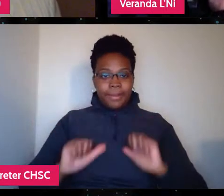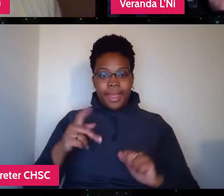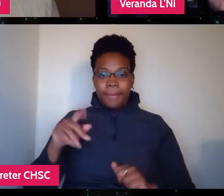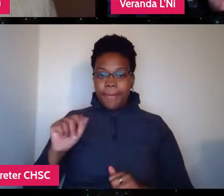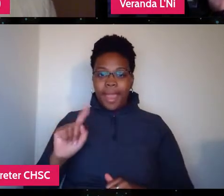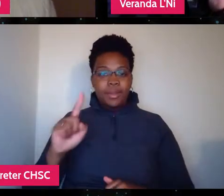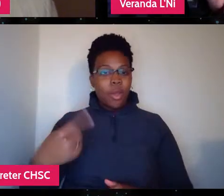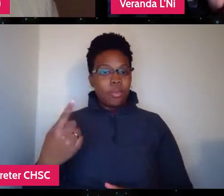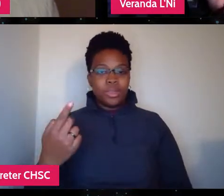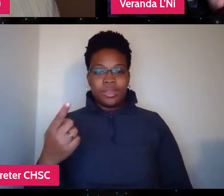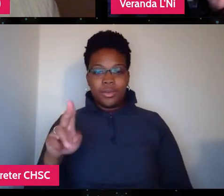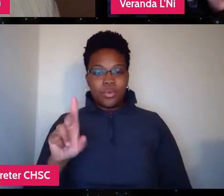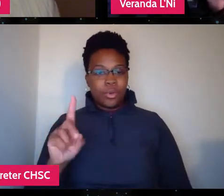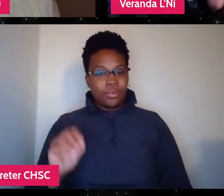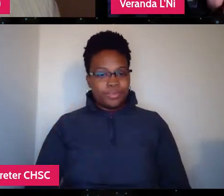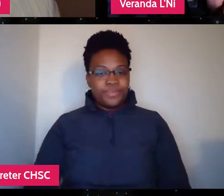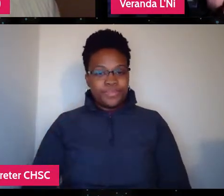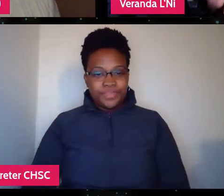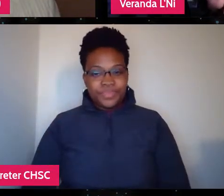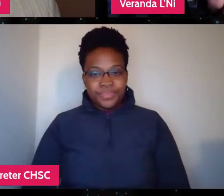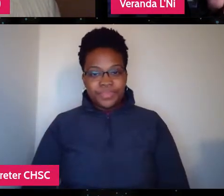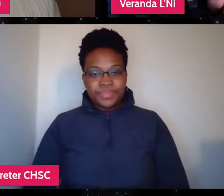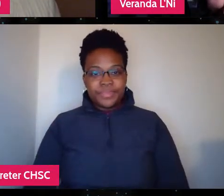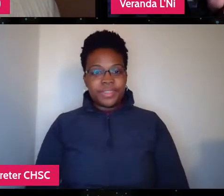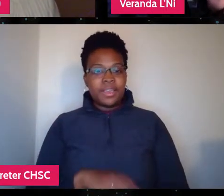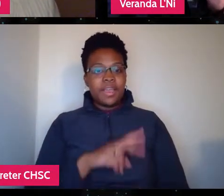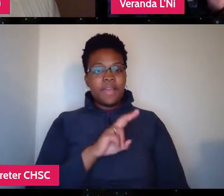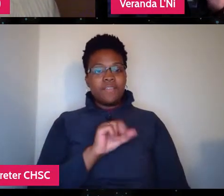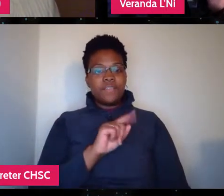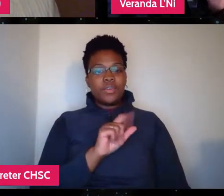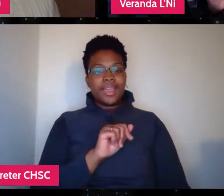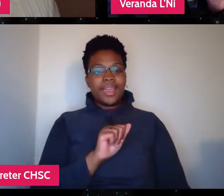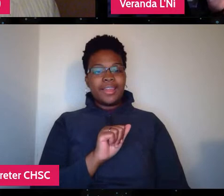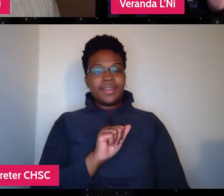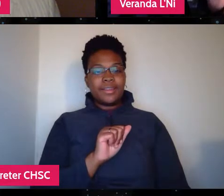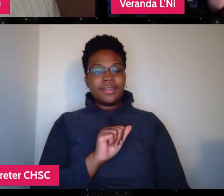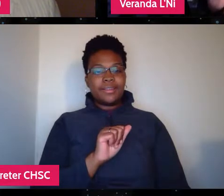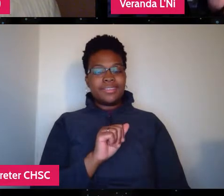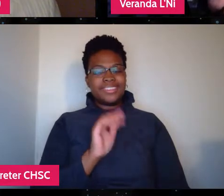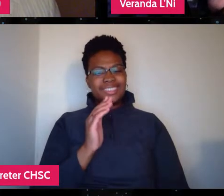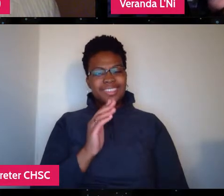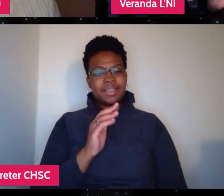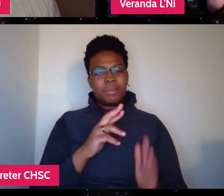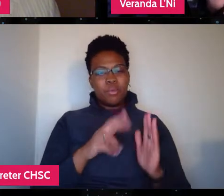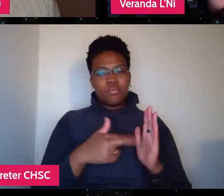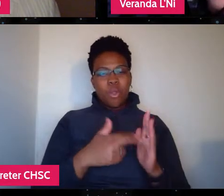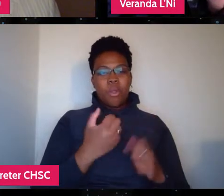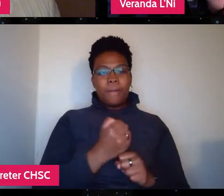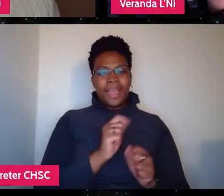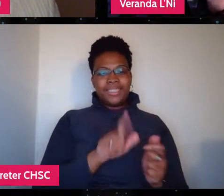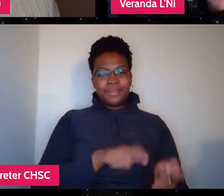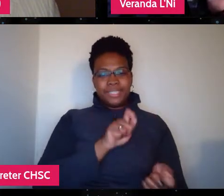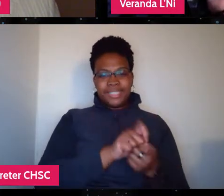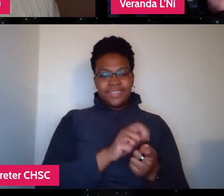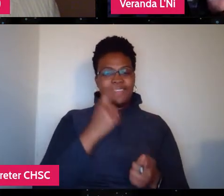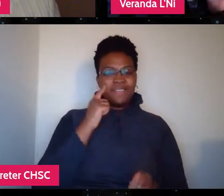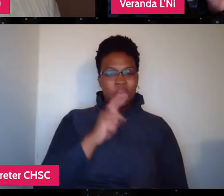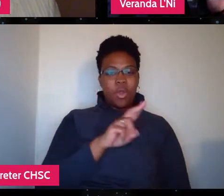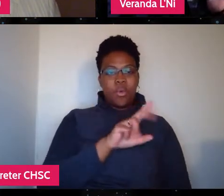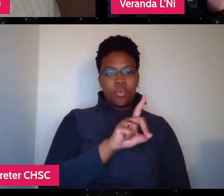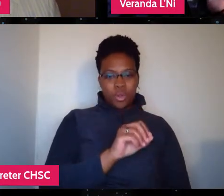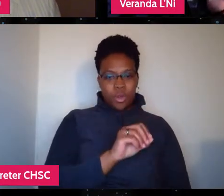know? It just seemed like the role was made specifically for Udo. Yeah. Yep. Perfect.